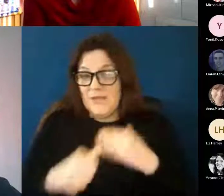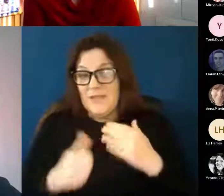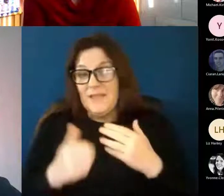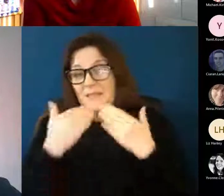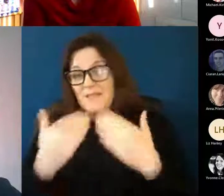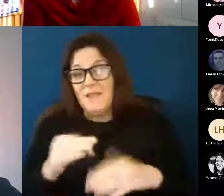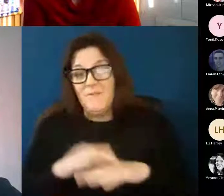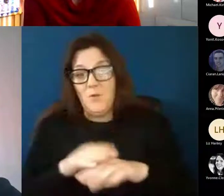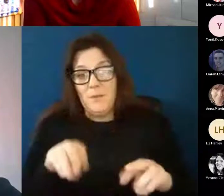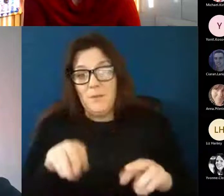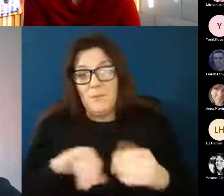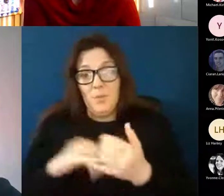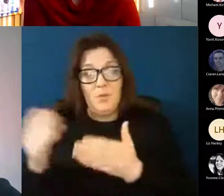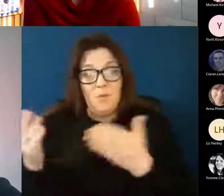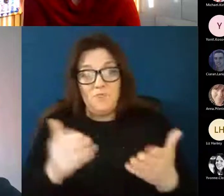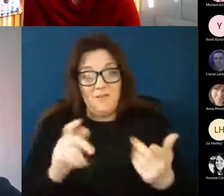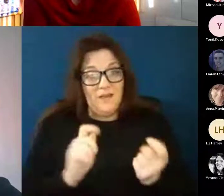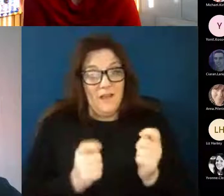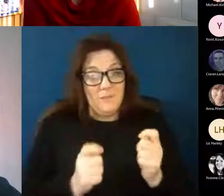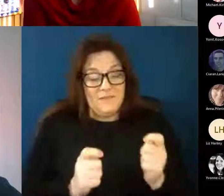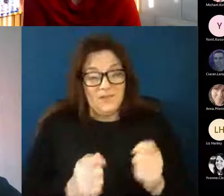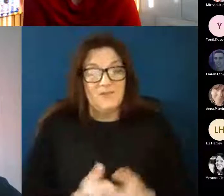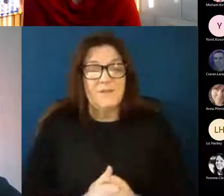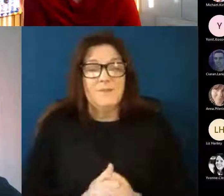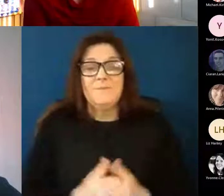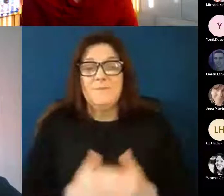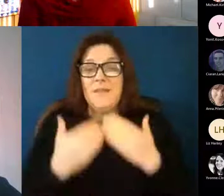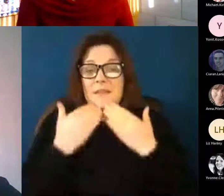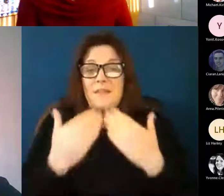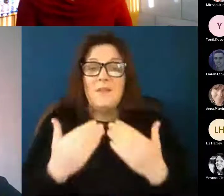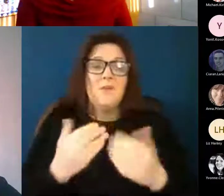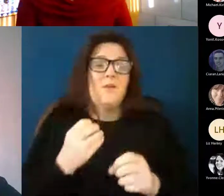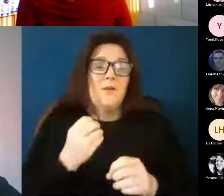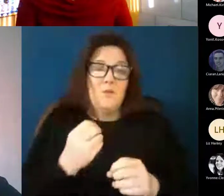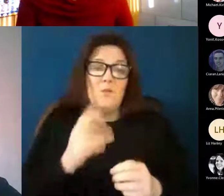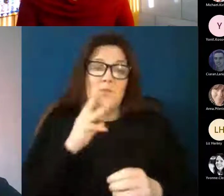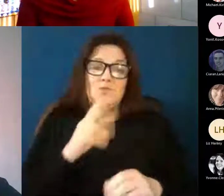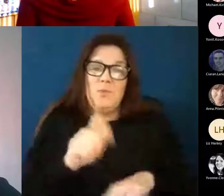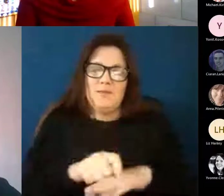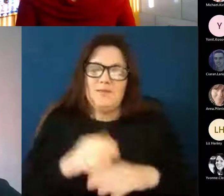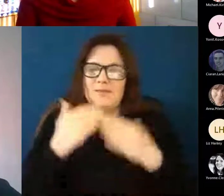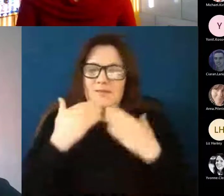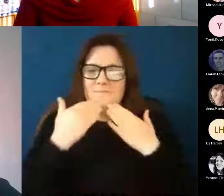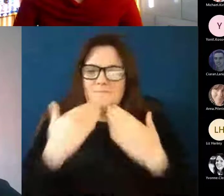for those who helped provide the accommodations, and we wish you all the very best. Thank you.